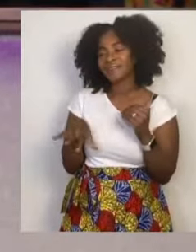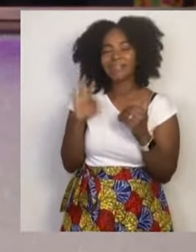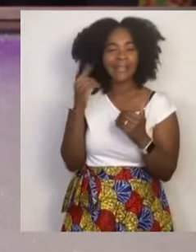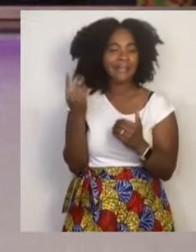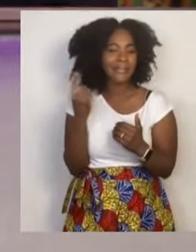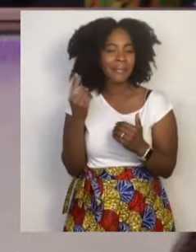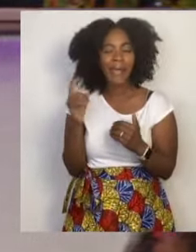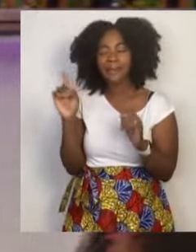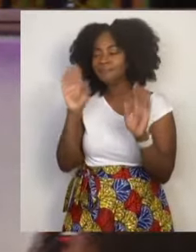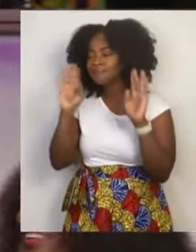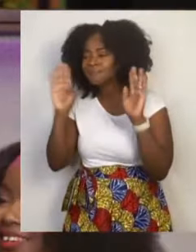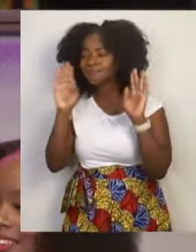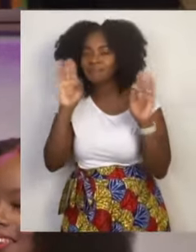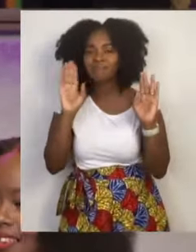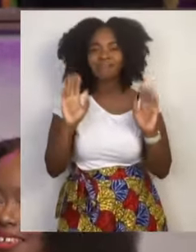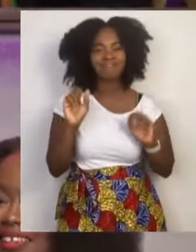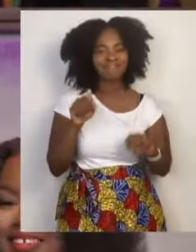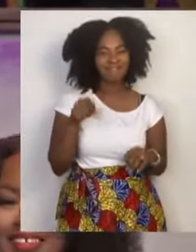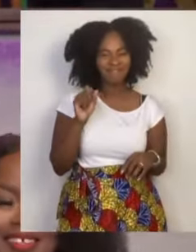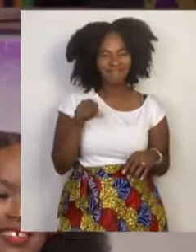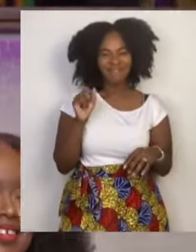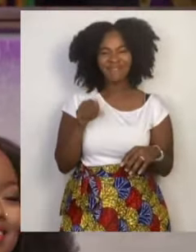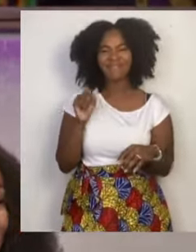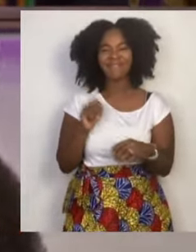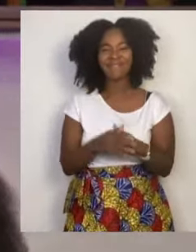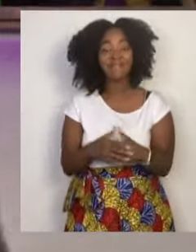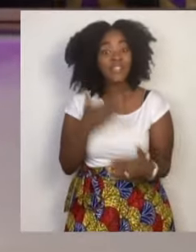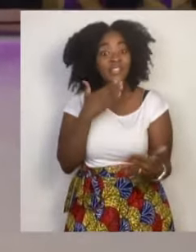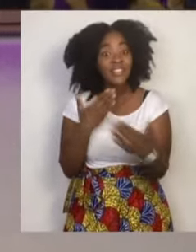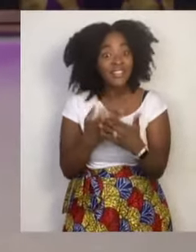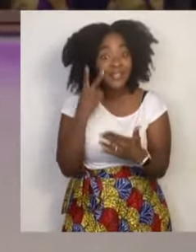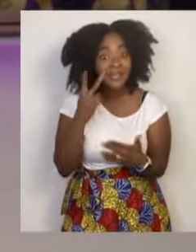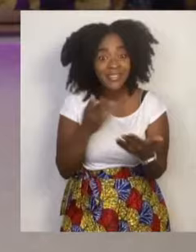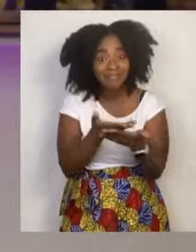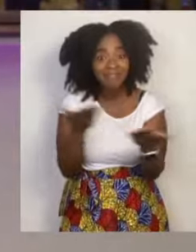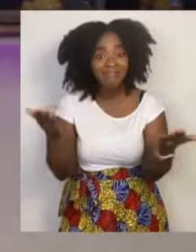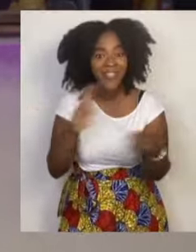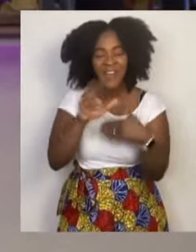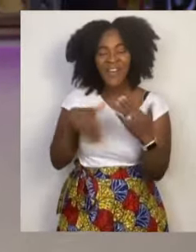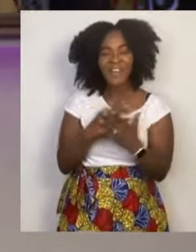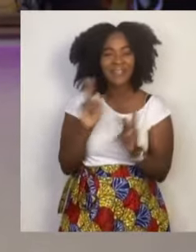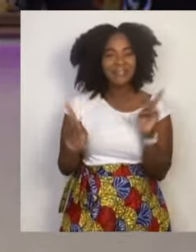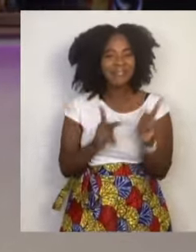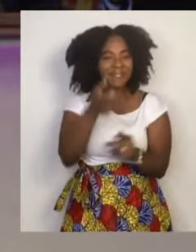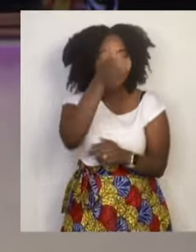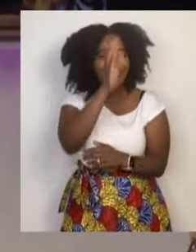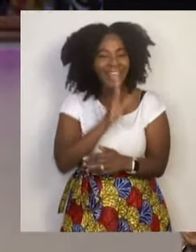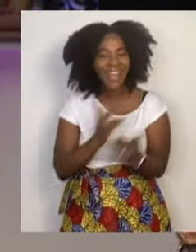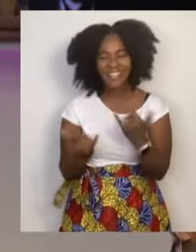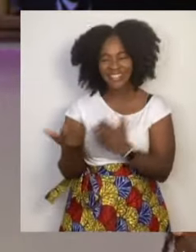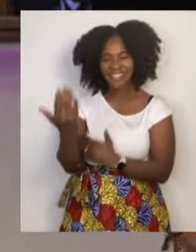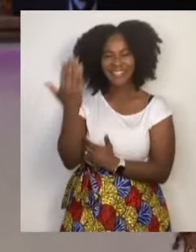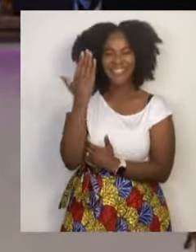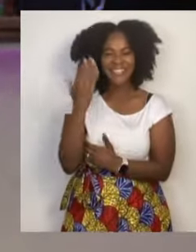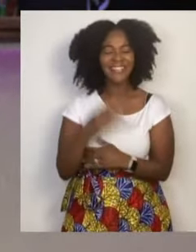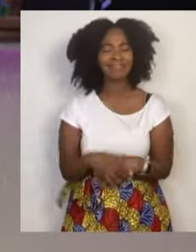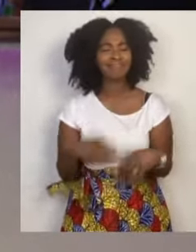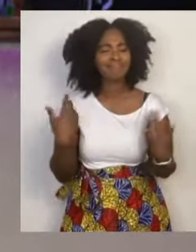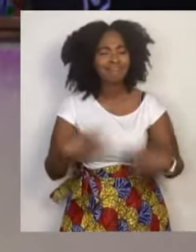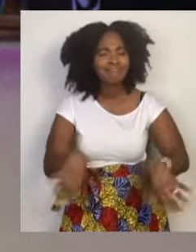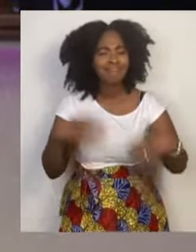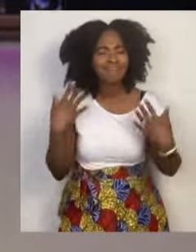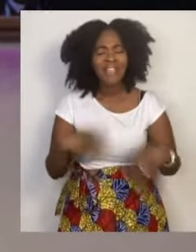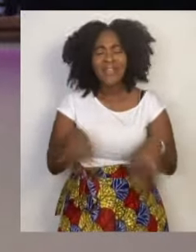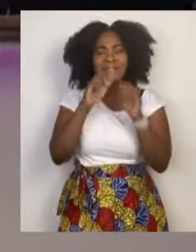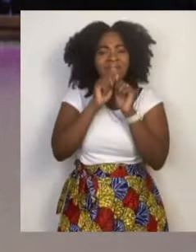Oh, yeah. Good to see all the people of God this morning. What a blessing it is that we're here to worship and